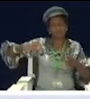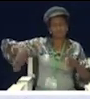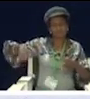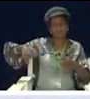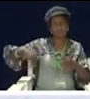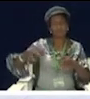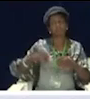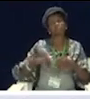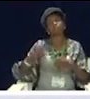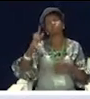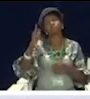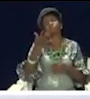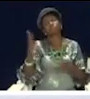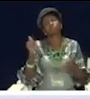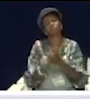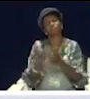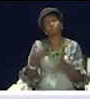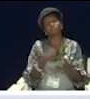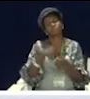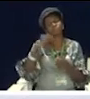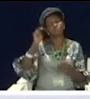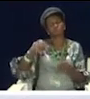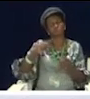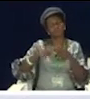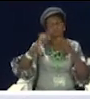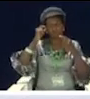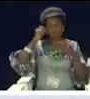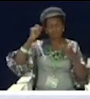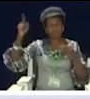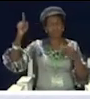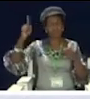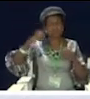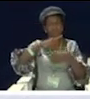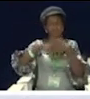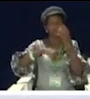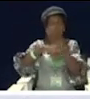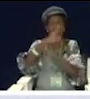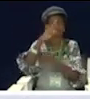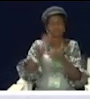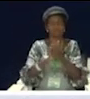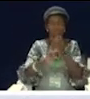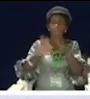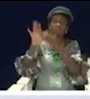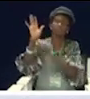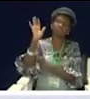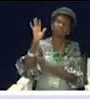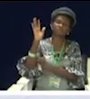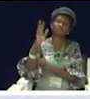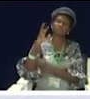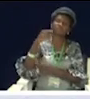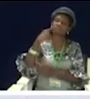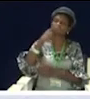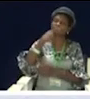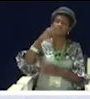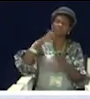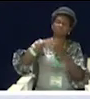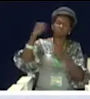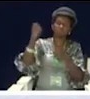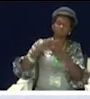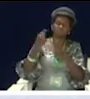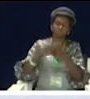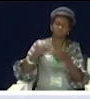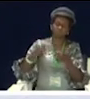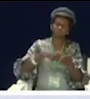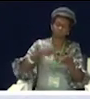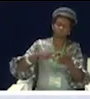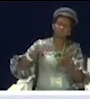One thing we need to understand about God is that God says in his word, Psalm 90 verse